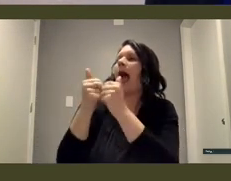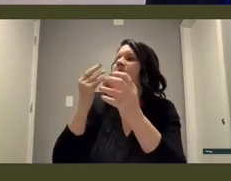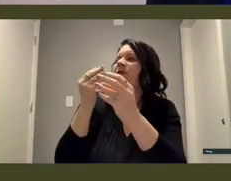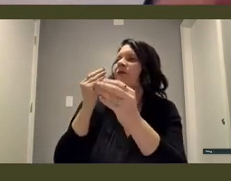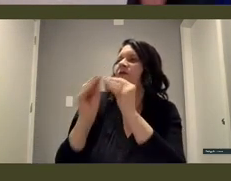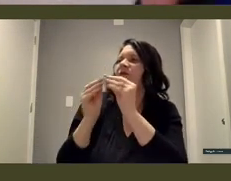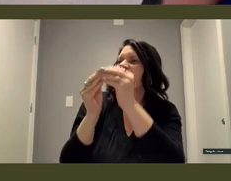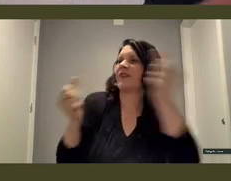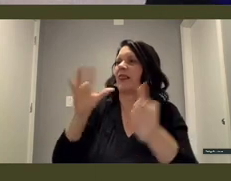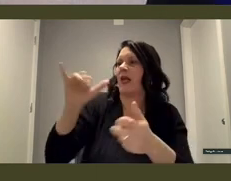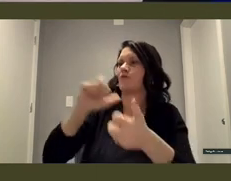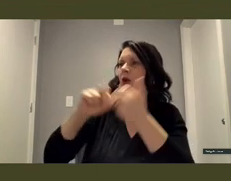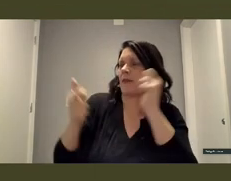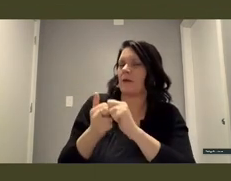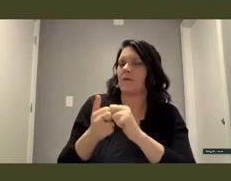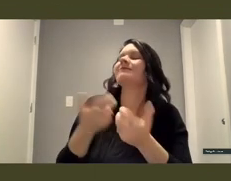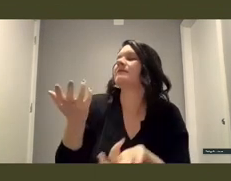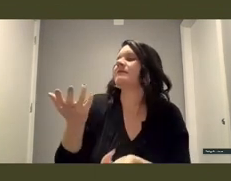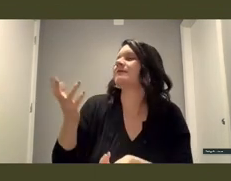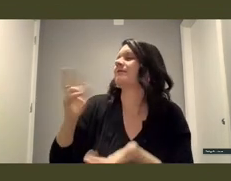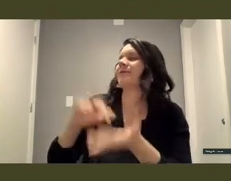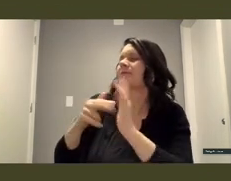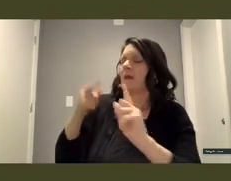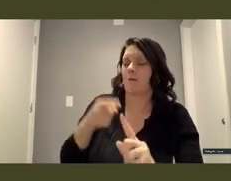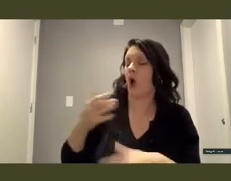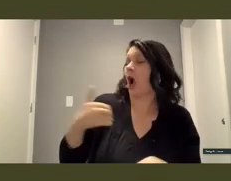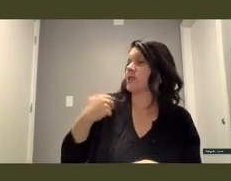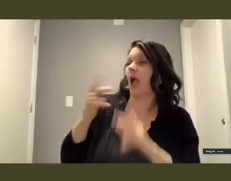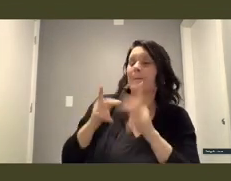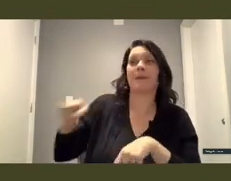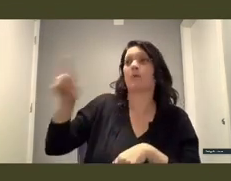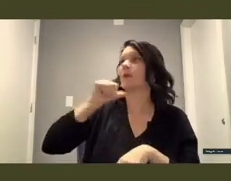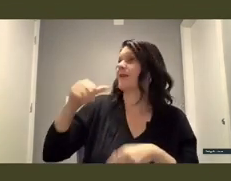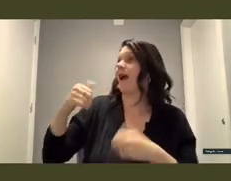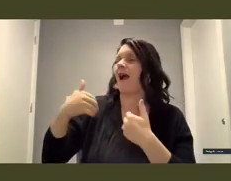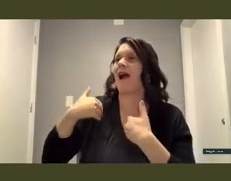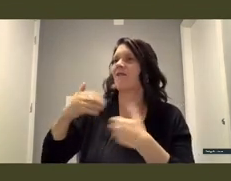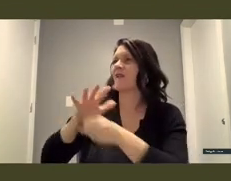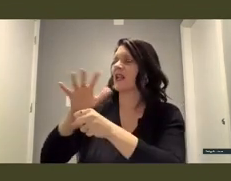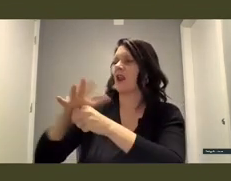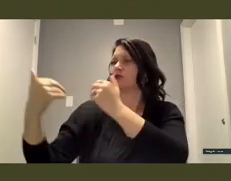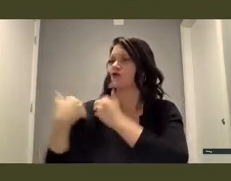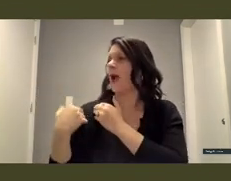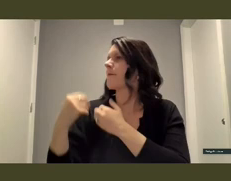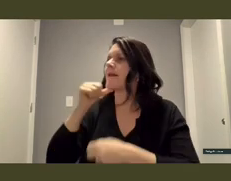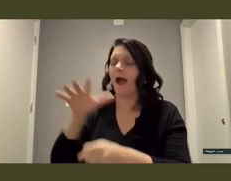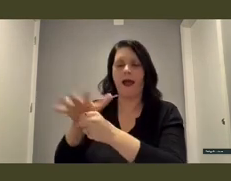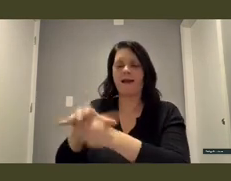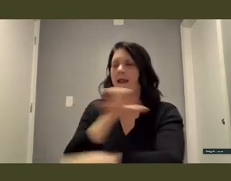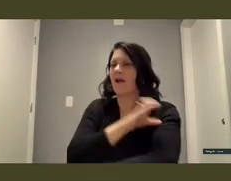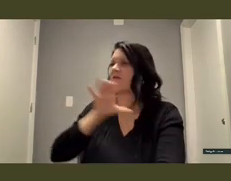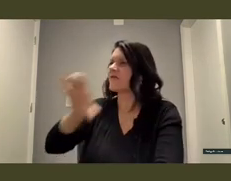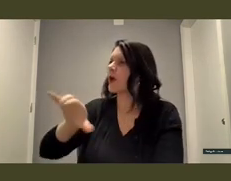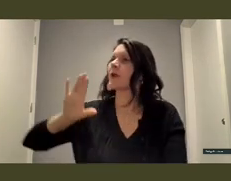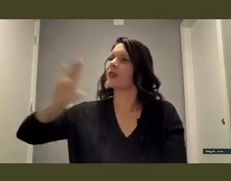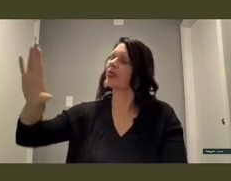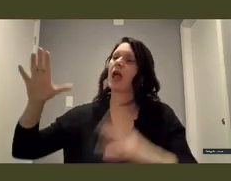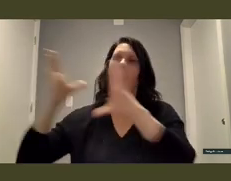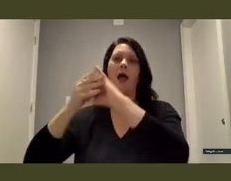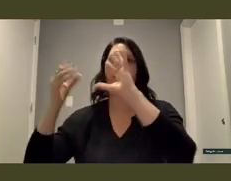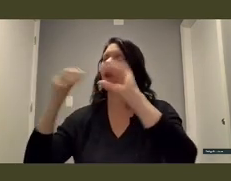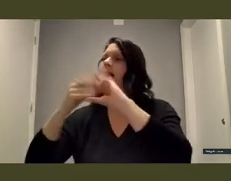So young people are not employed in jobs, and so they don't have enough empowerment and they don't have a voice. Do you think that's a